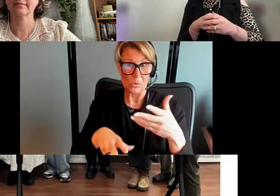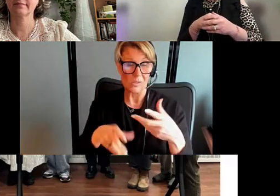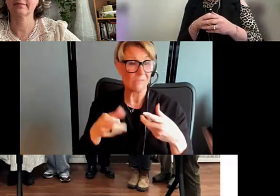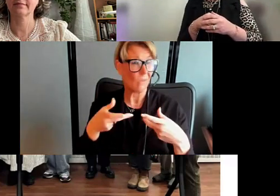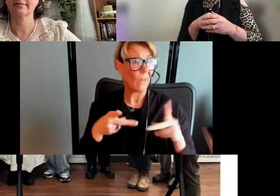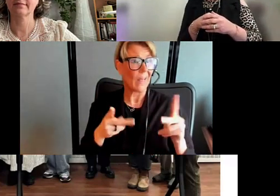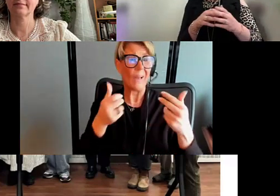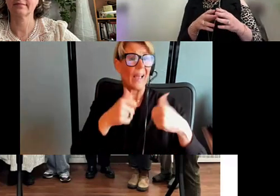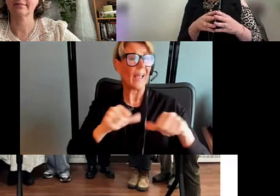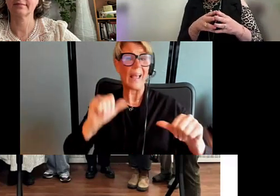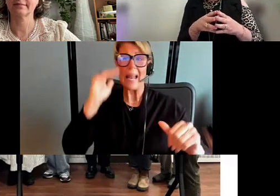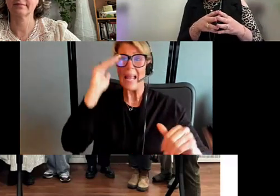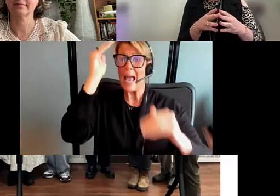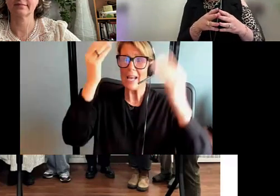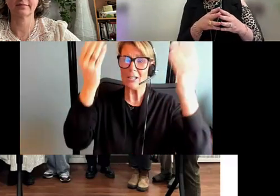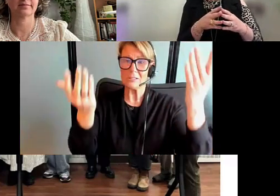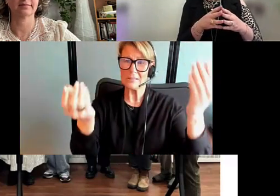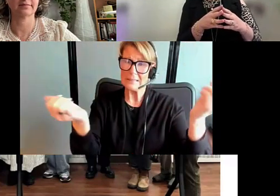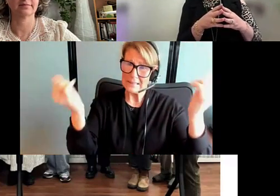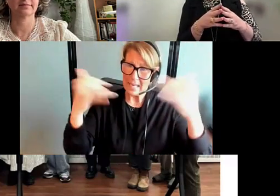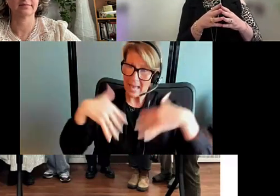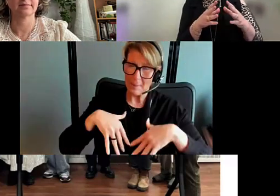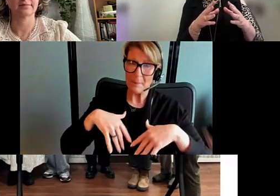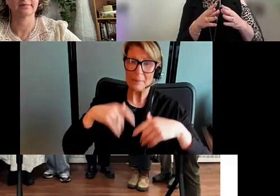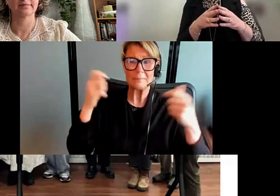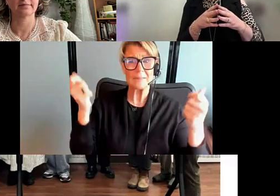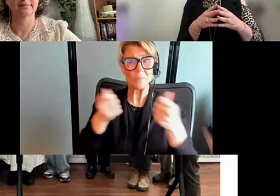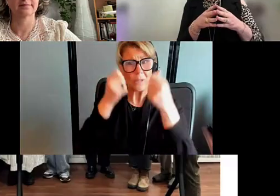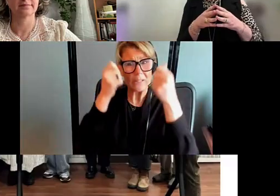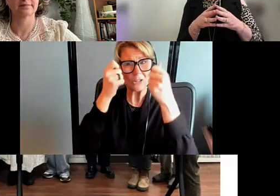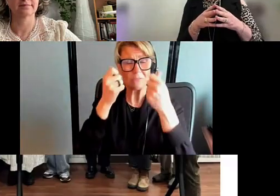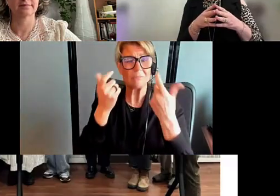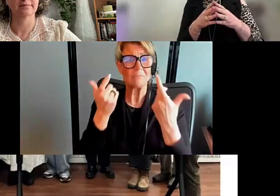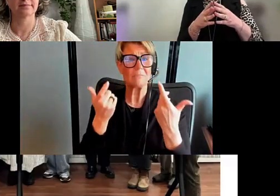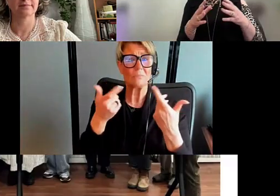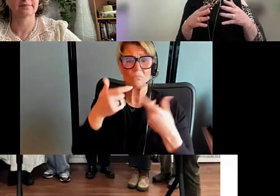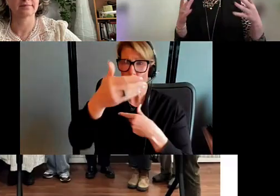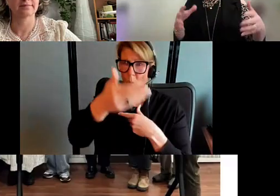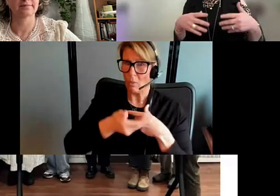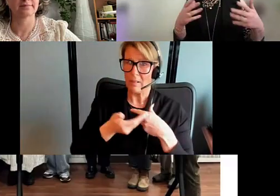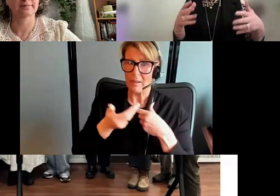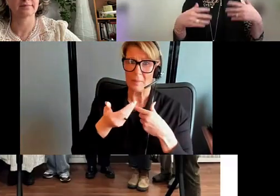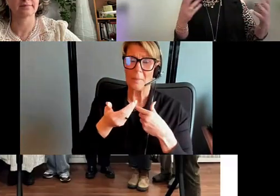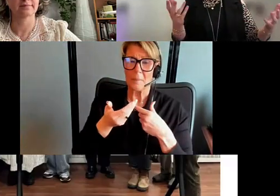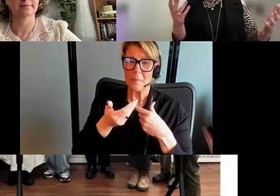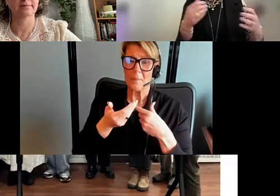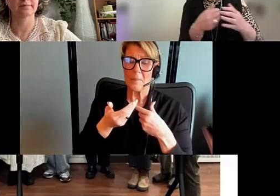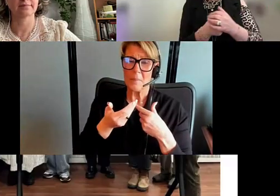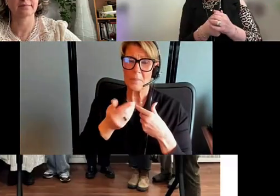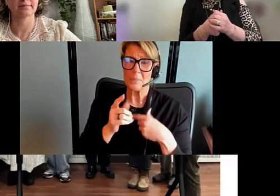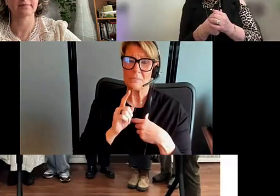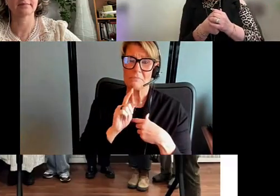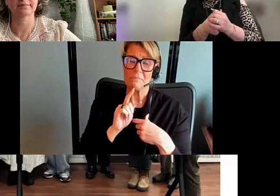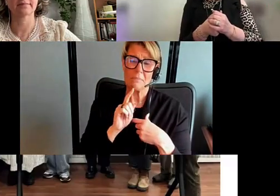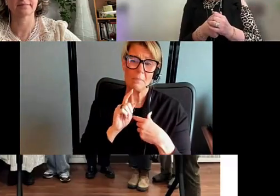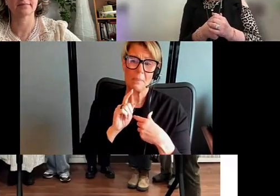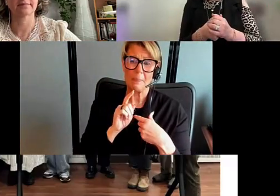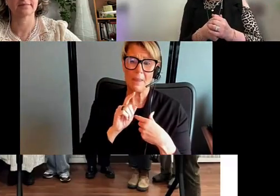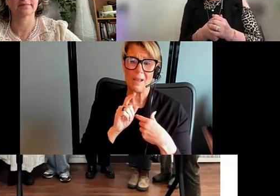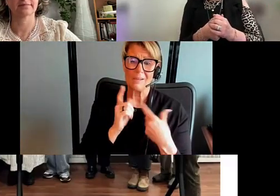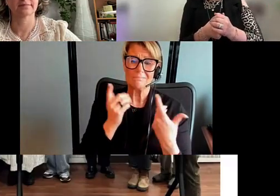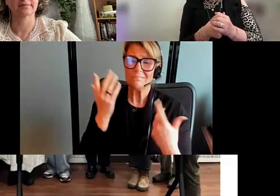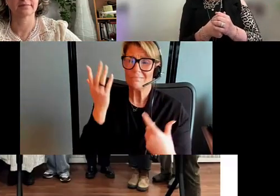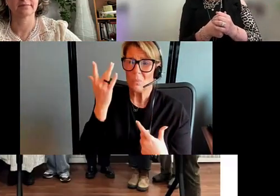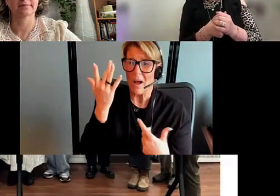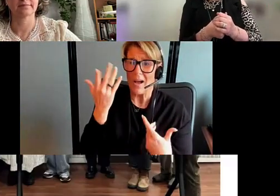any of the celebrations we have or anything that they're welcome because at the end of the